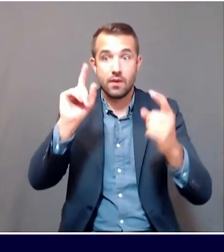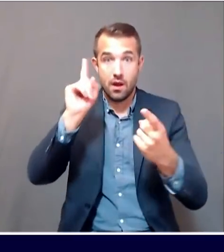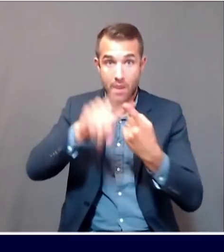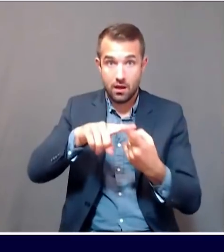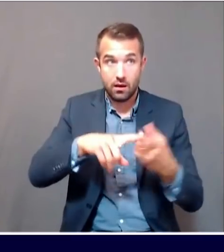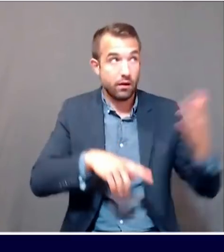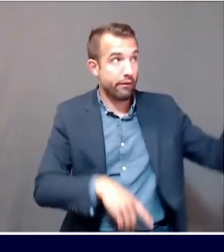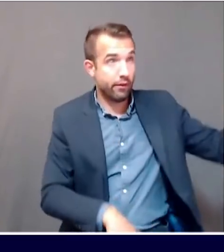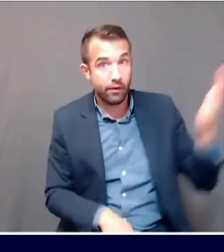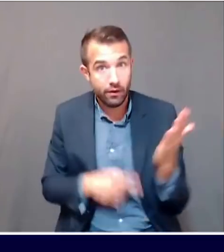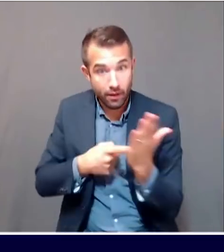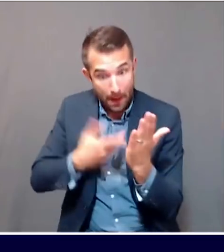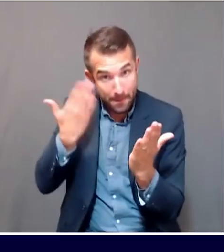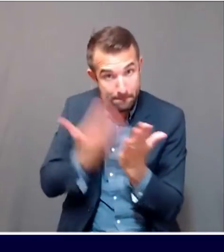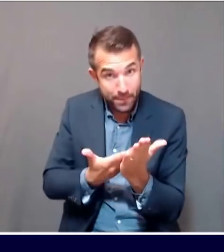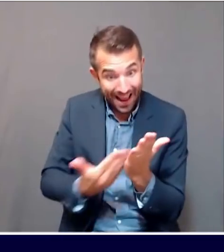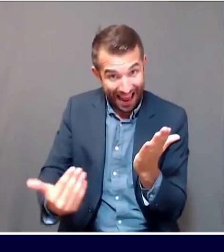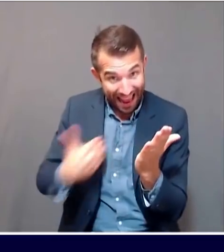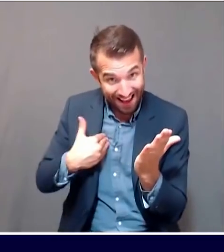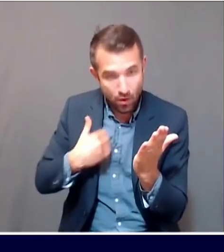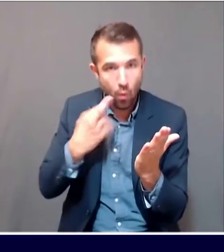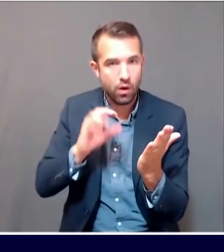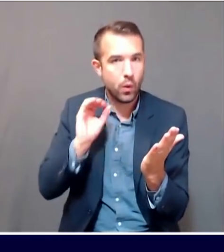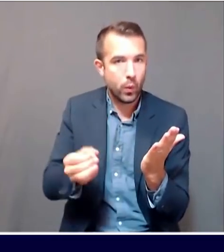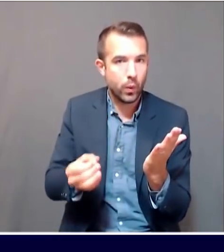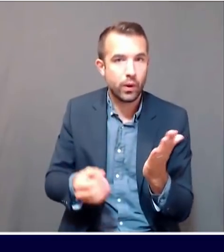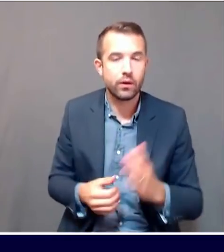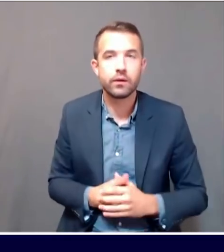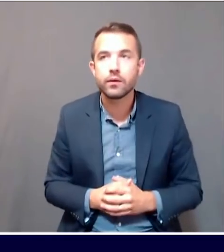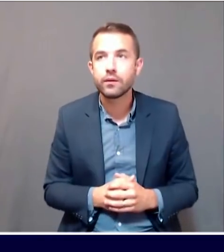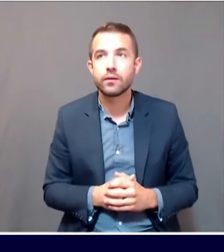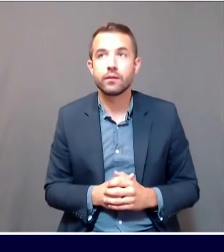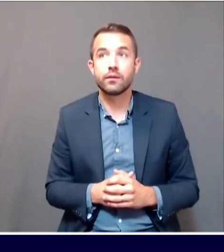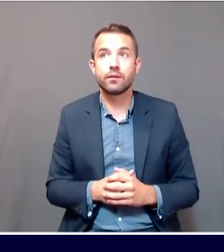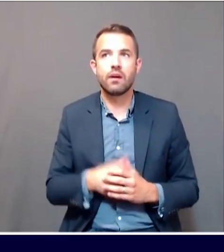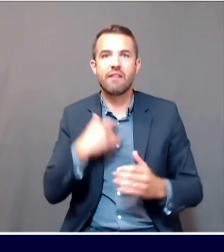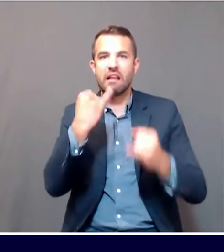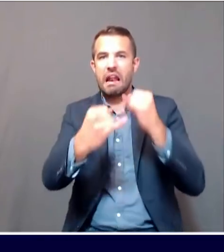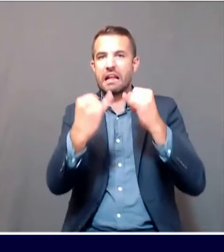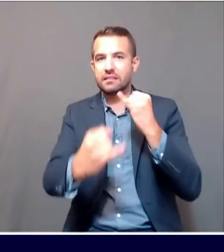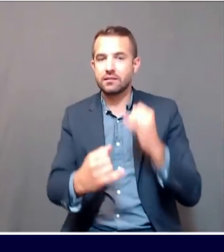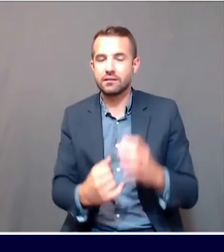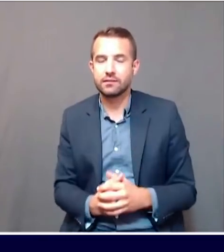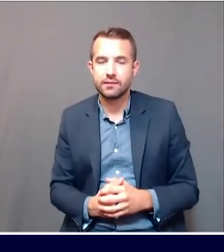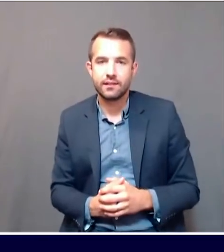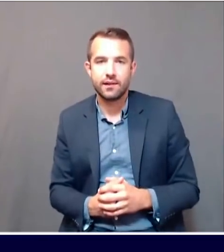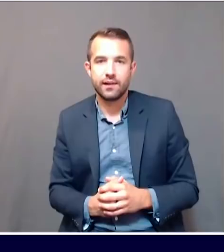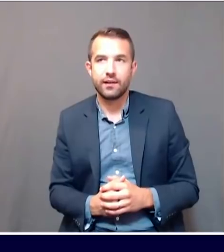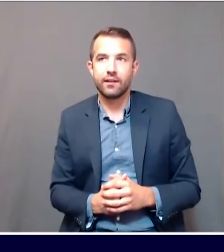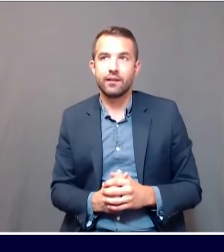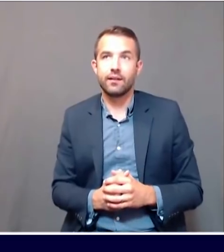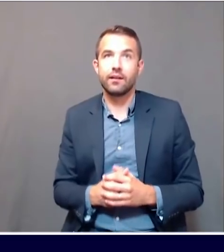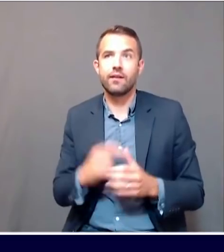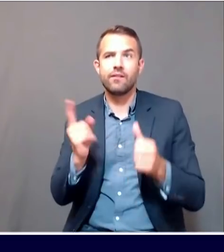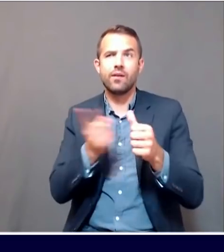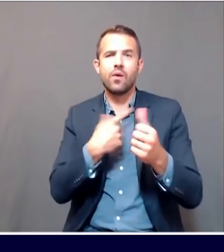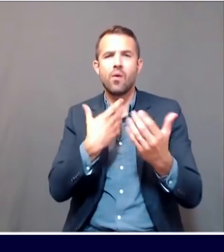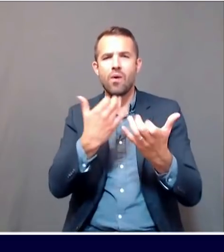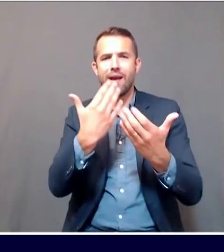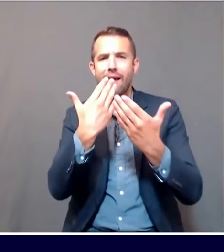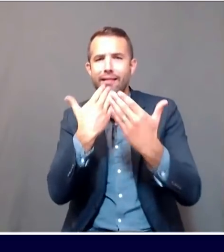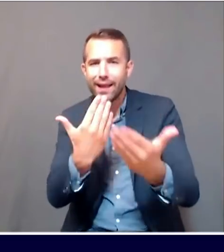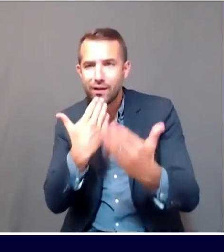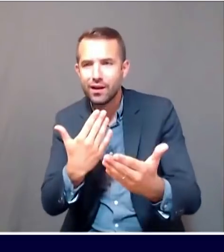is pretty fast too, I think, and I want to preface it by saying I so appreciate all of the data CDC has worked to